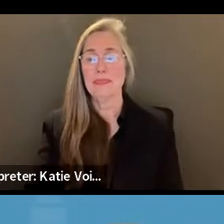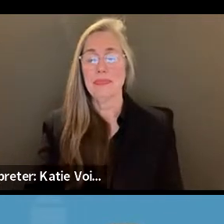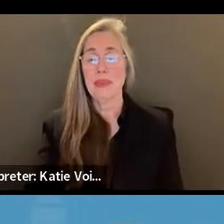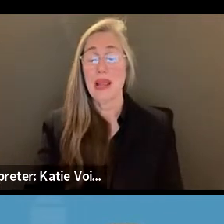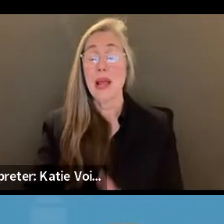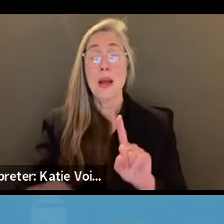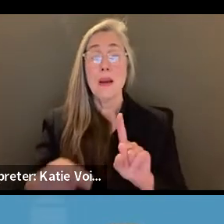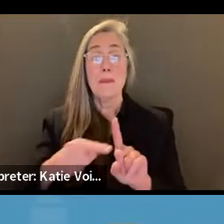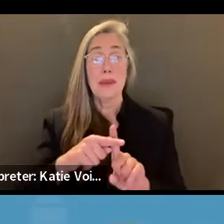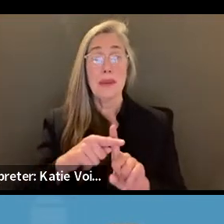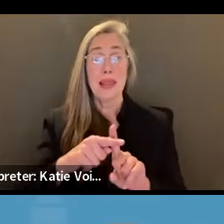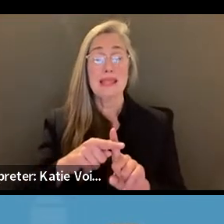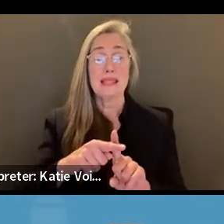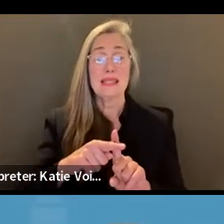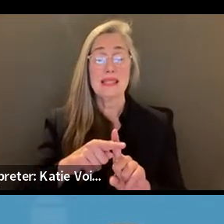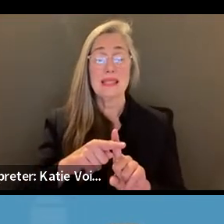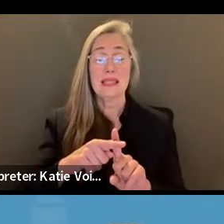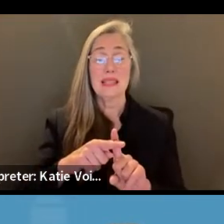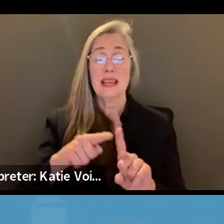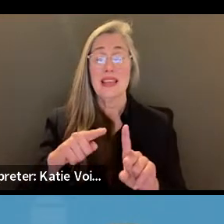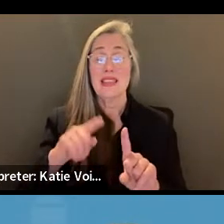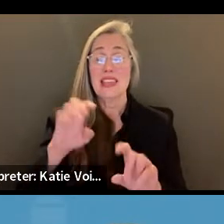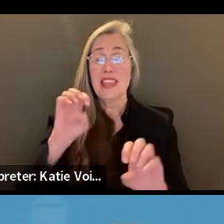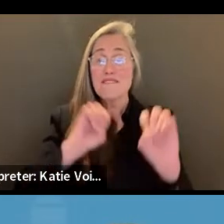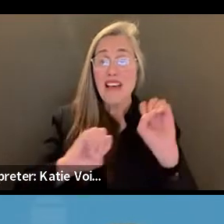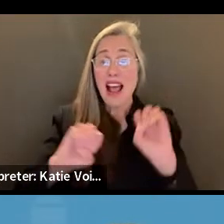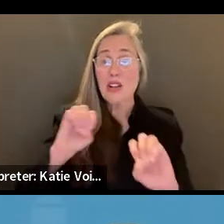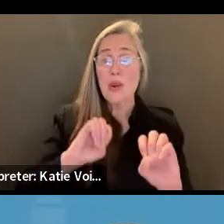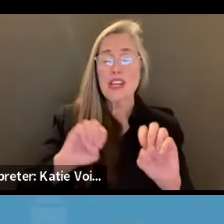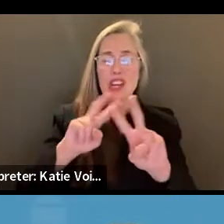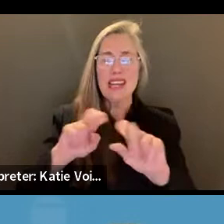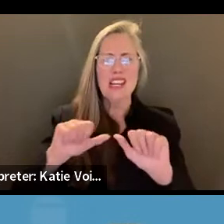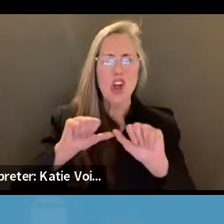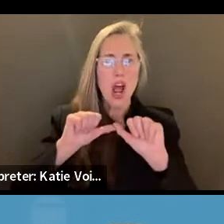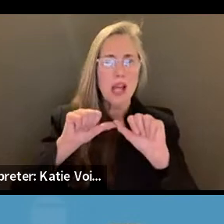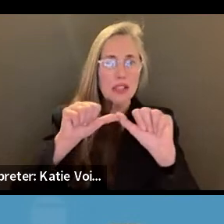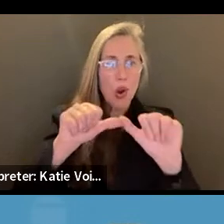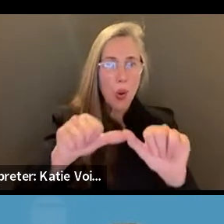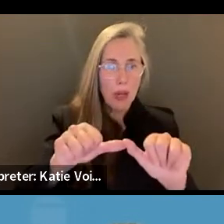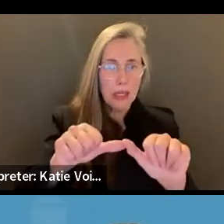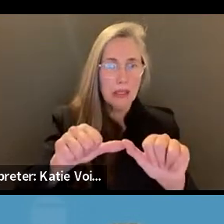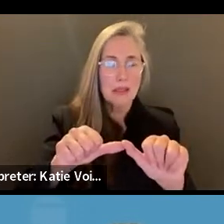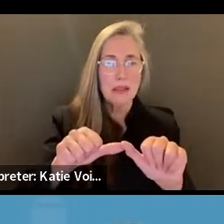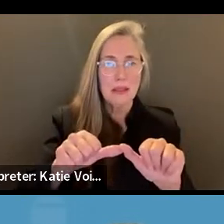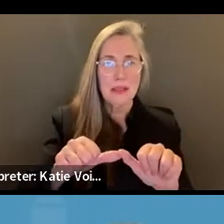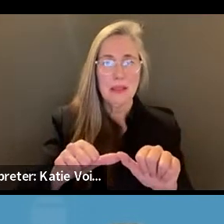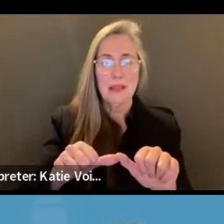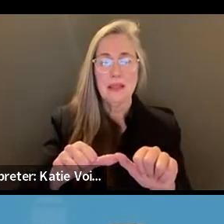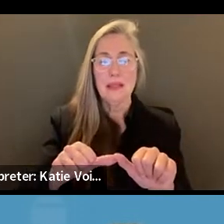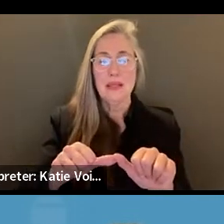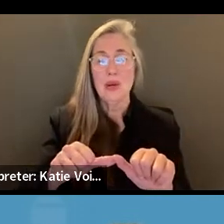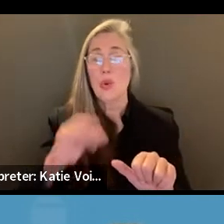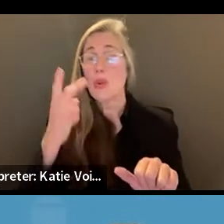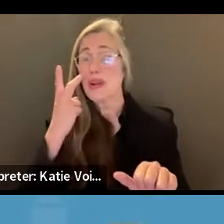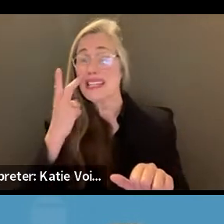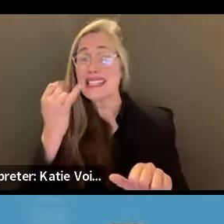and analysis, so that over time we're measuring how effective it is. Are we improving? Are